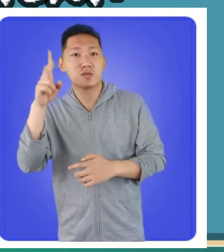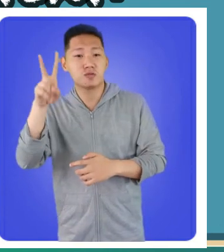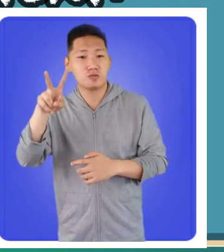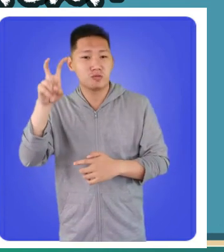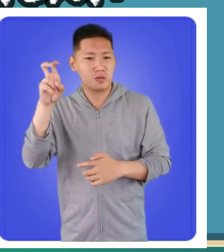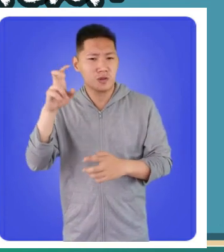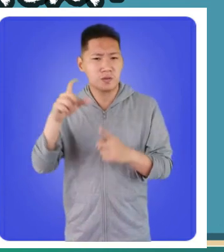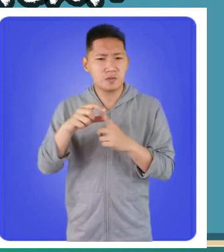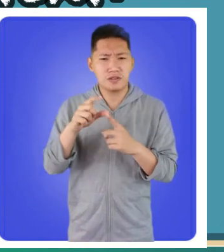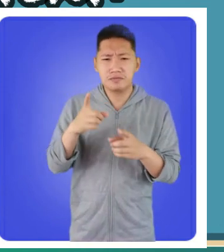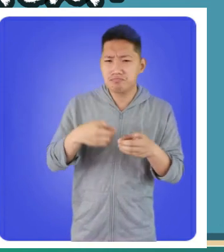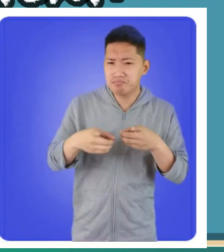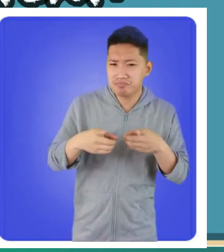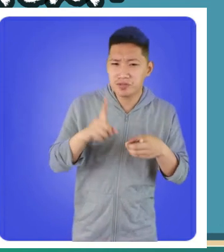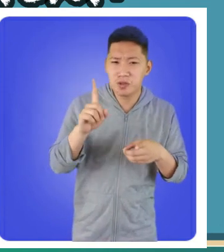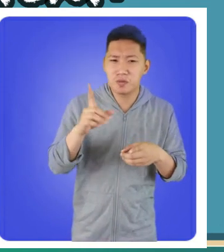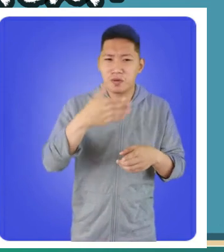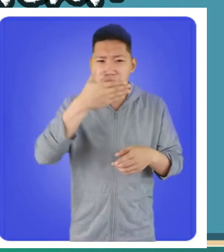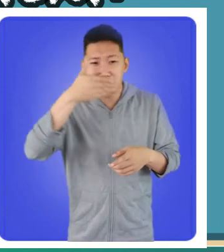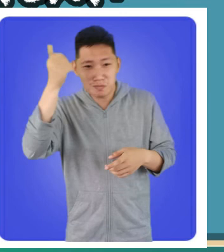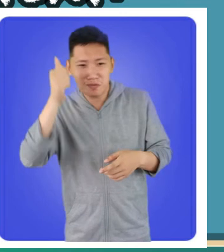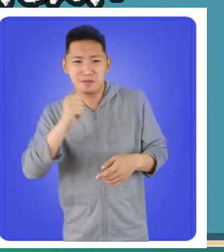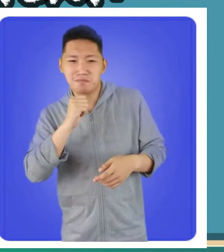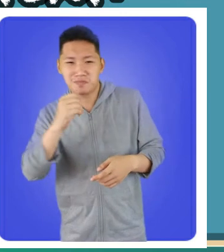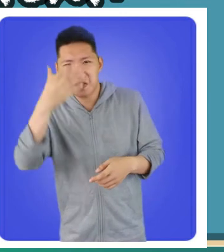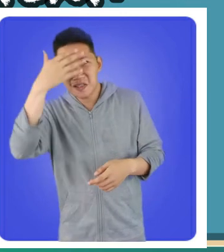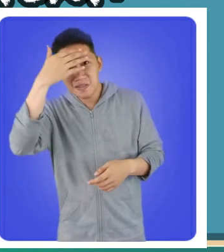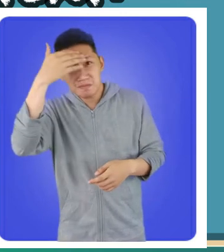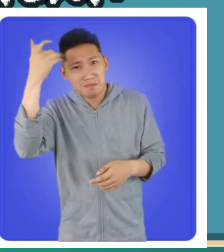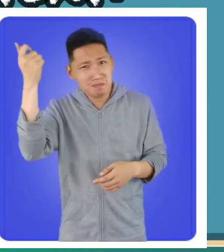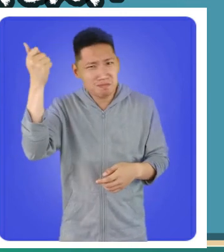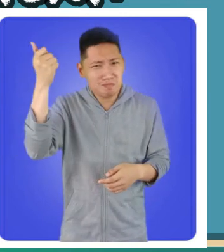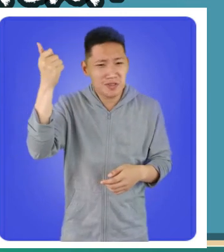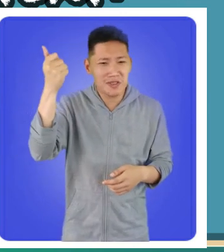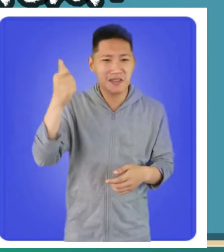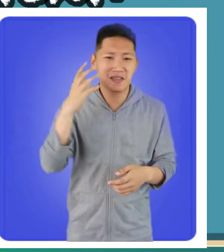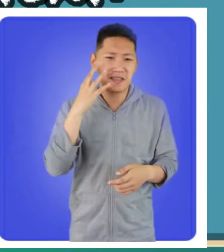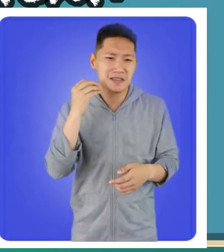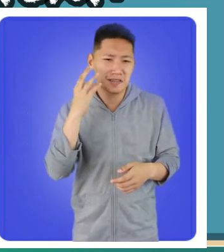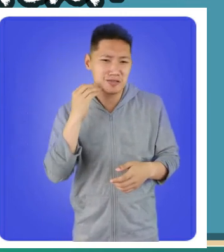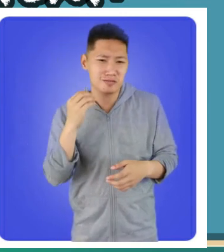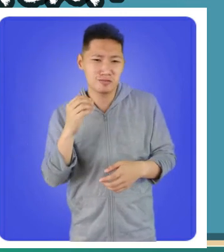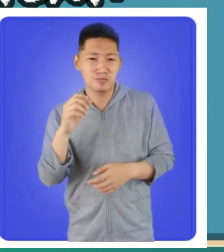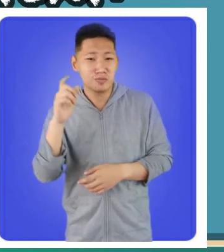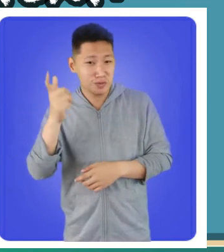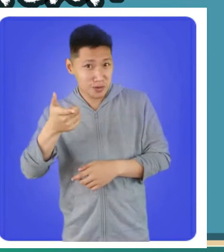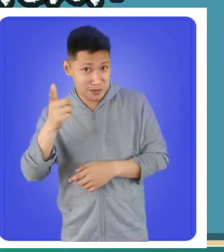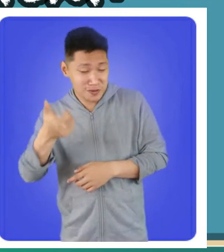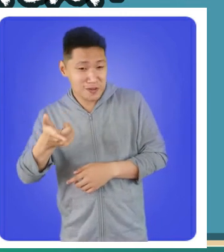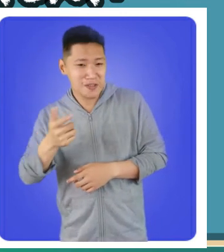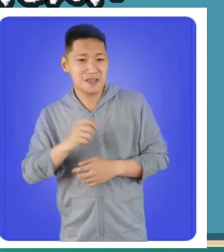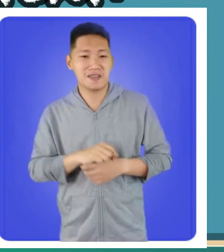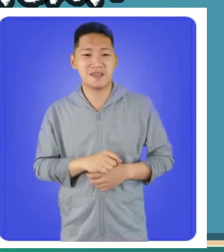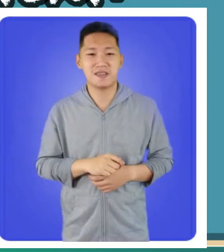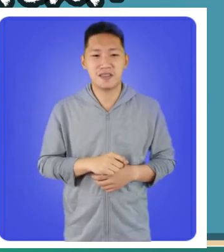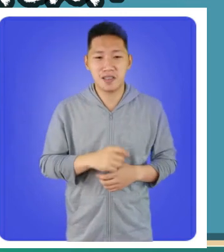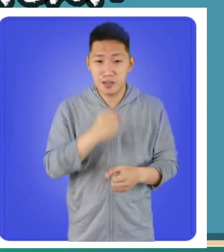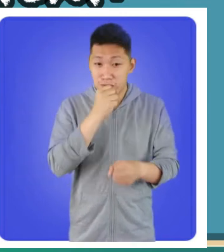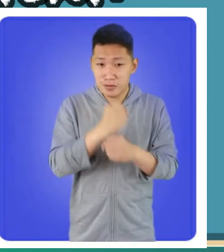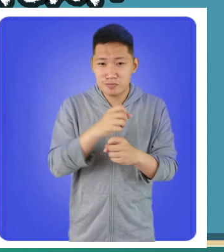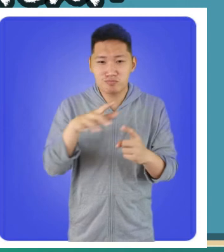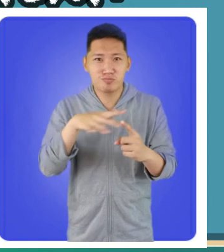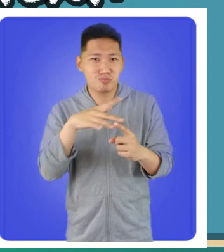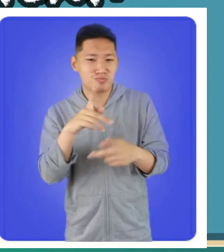of your most unforgettable experiences in 2020. Make sure to observe the properties of